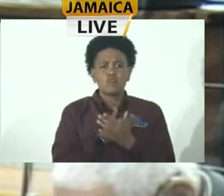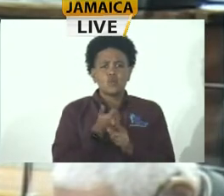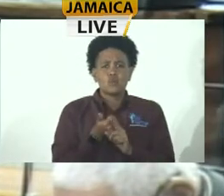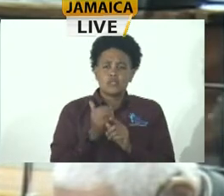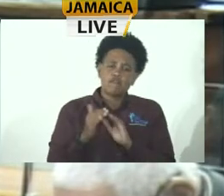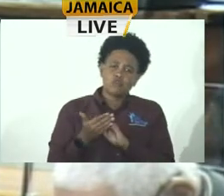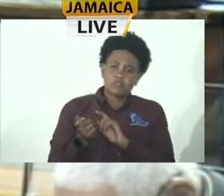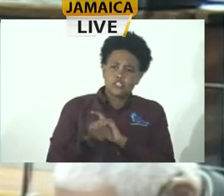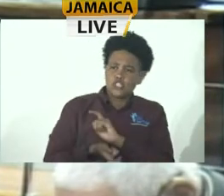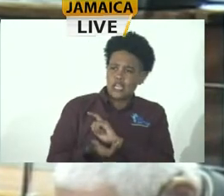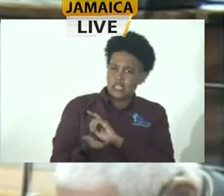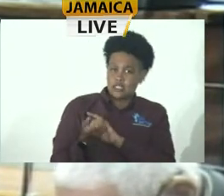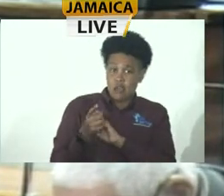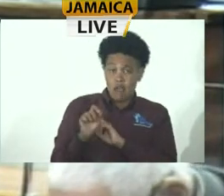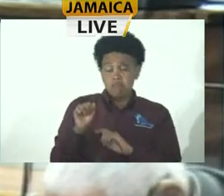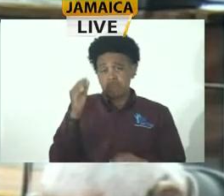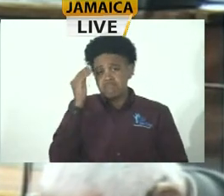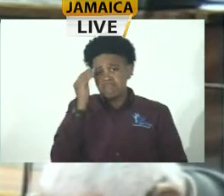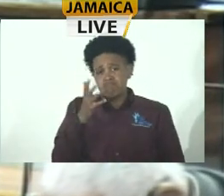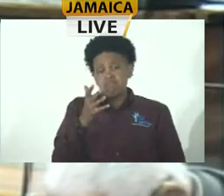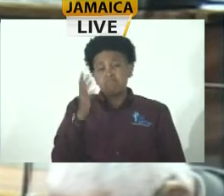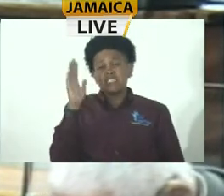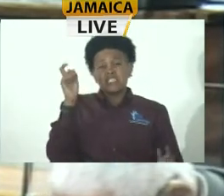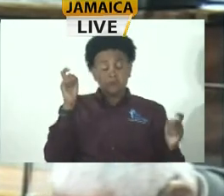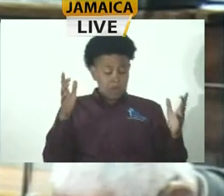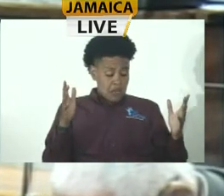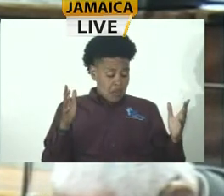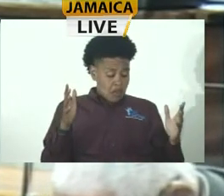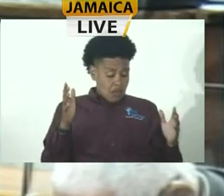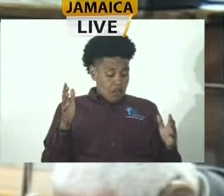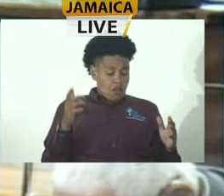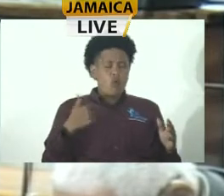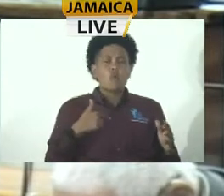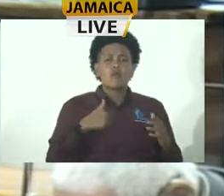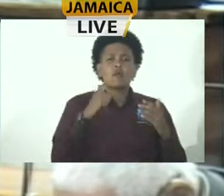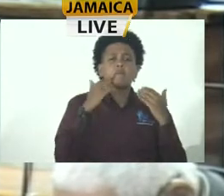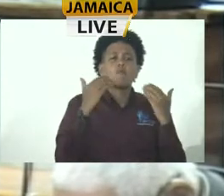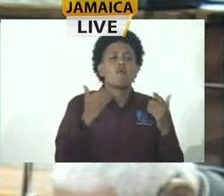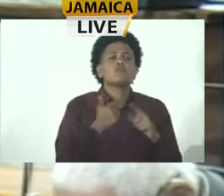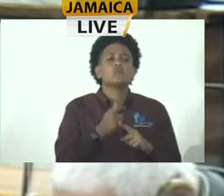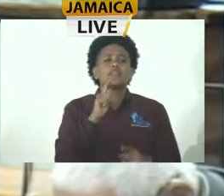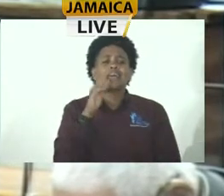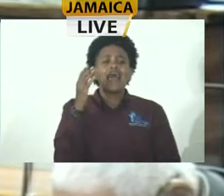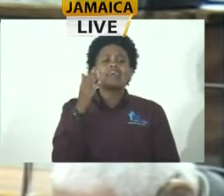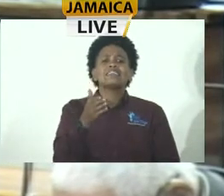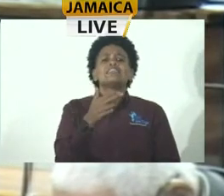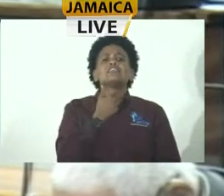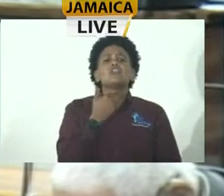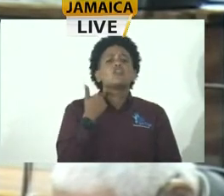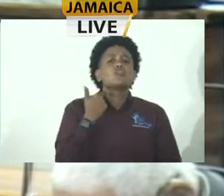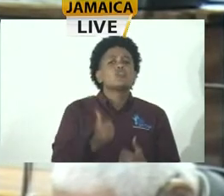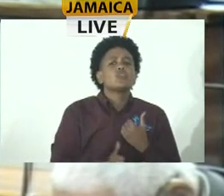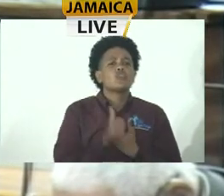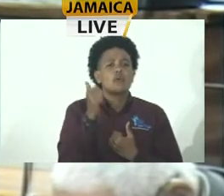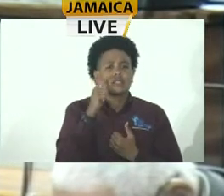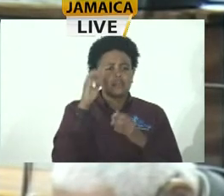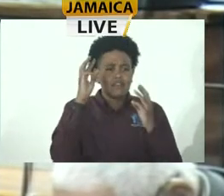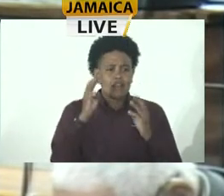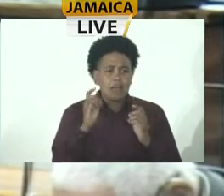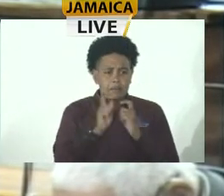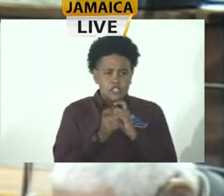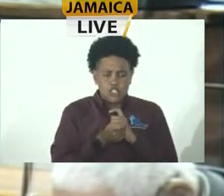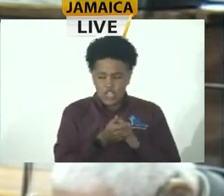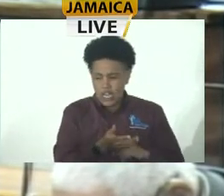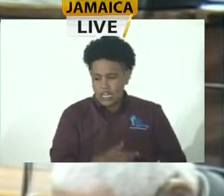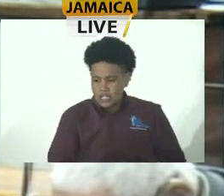jamaica speaker we move to the existential threat of climate change